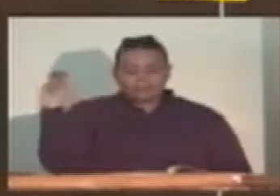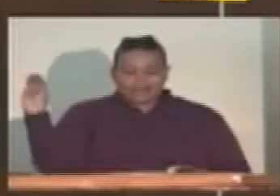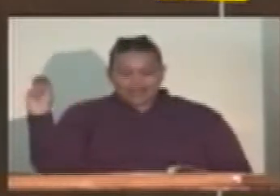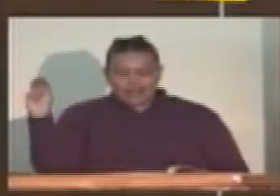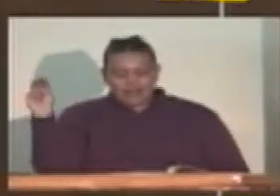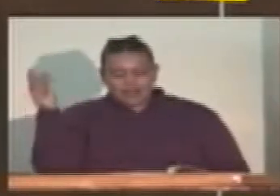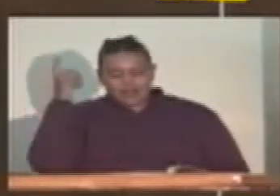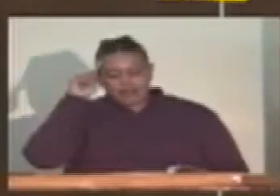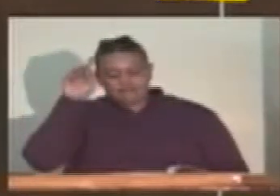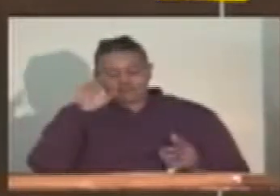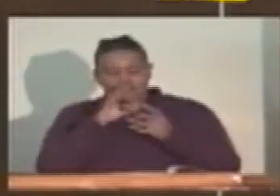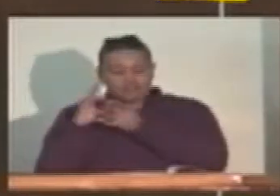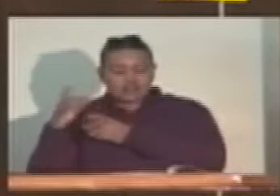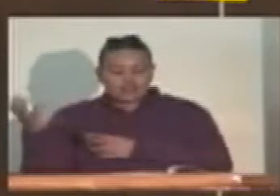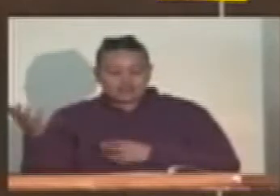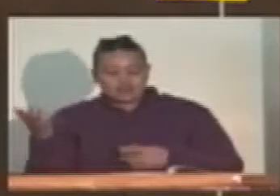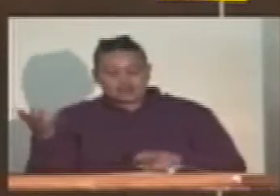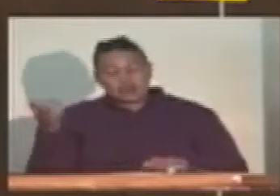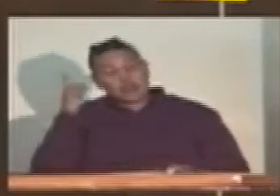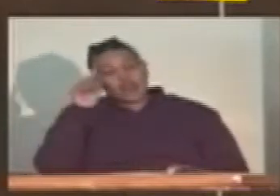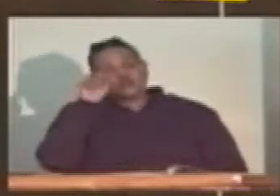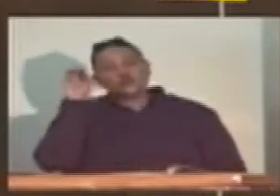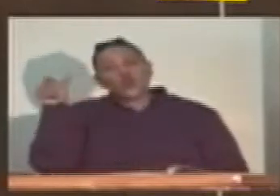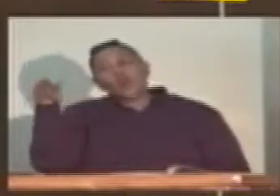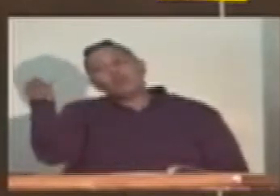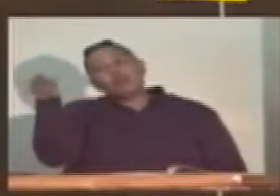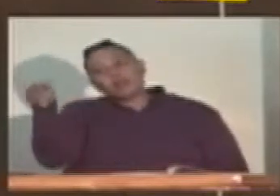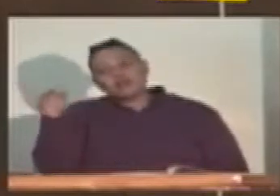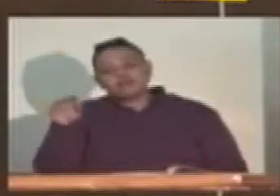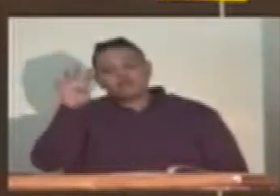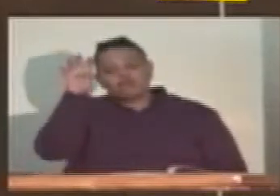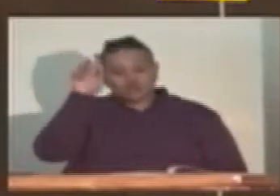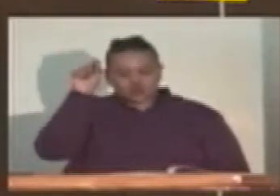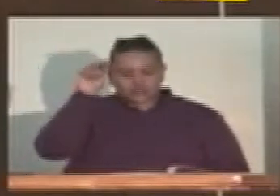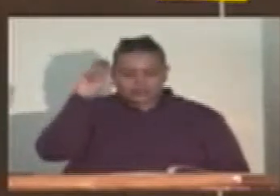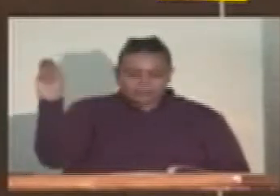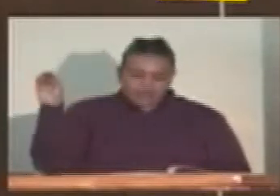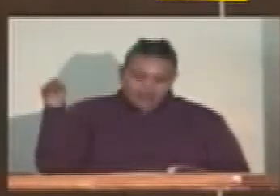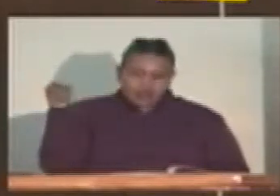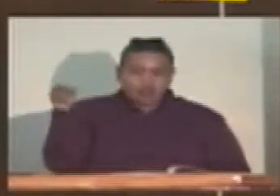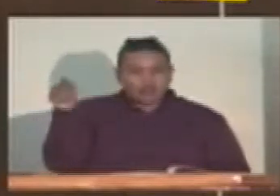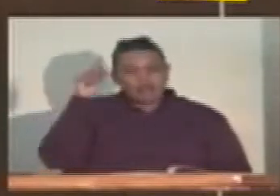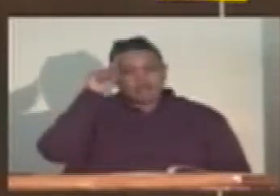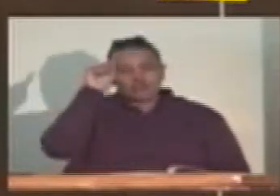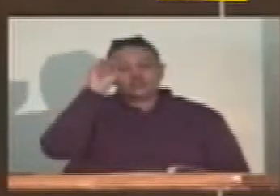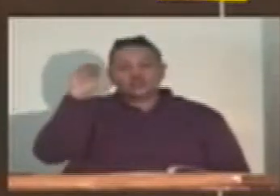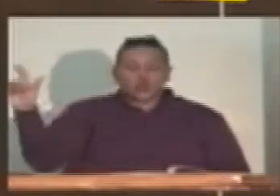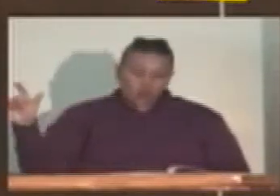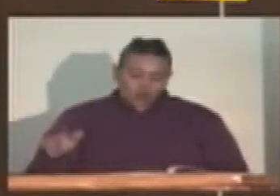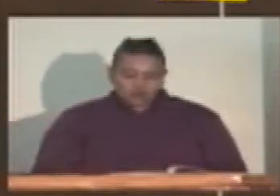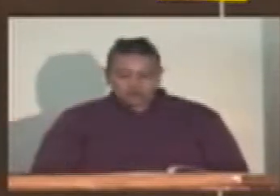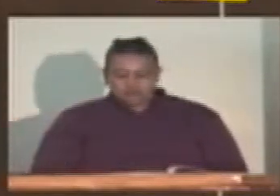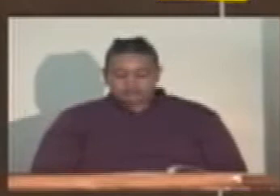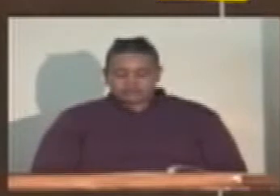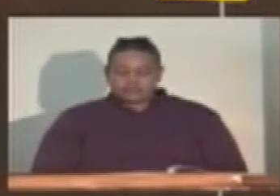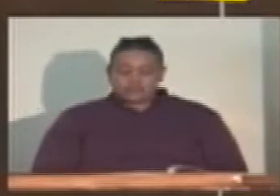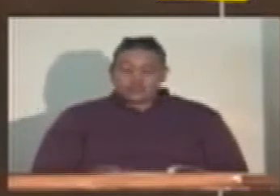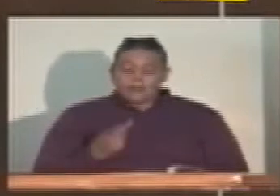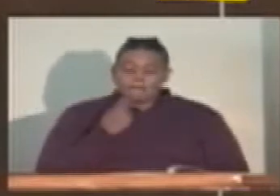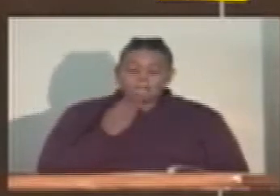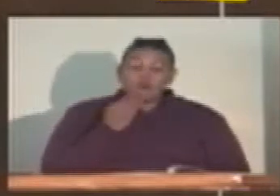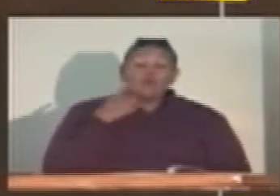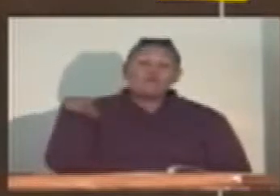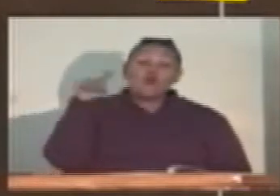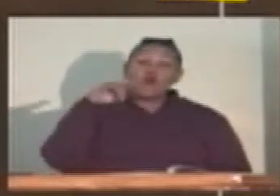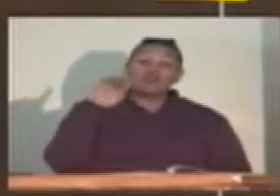million, respectively, on toll, and $420 million on toll, respectively. The Portmore